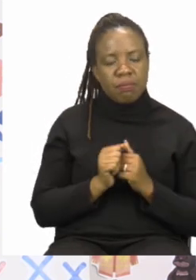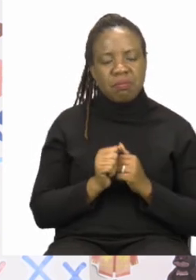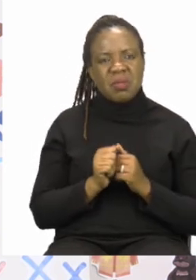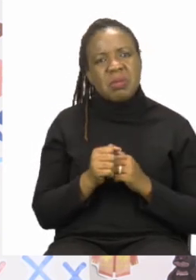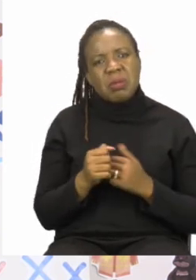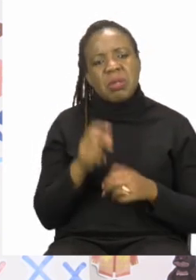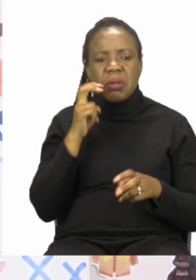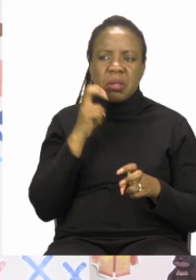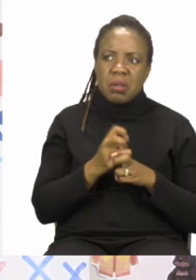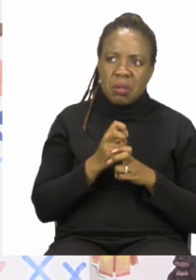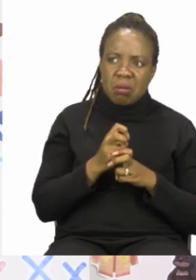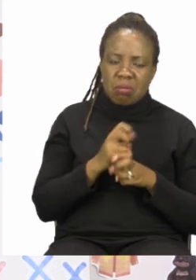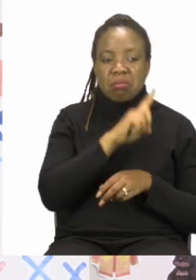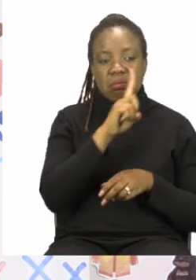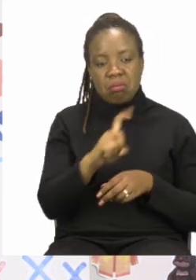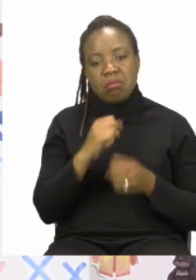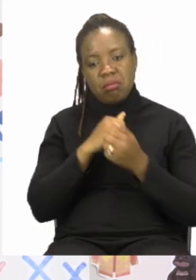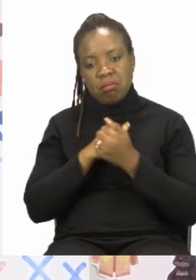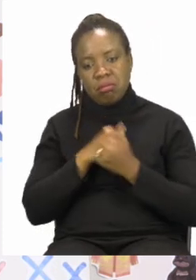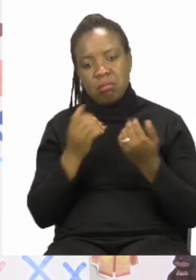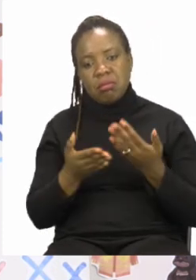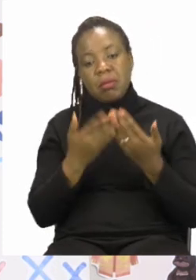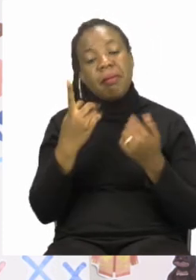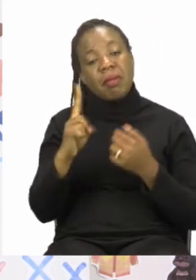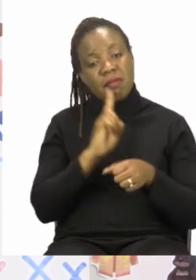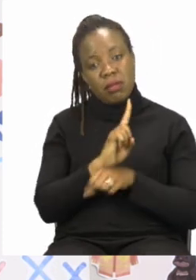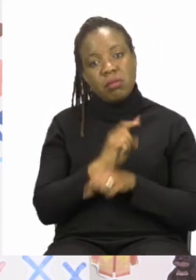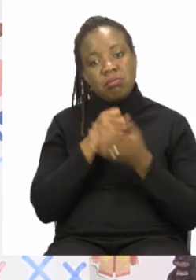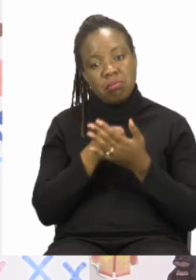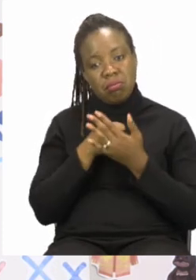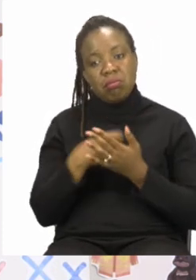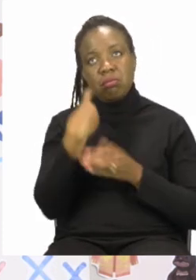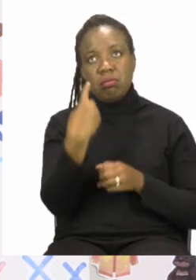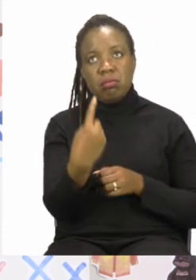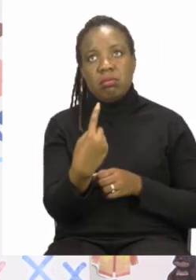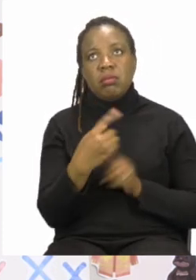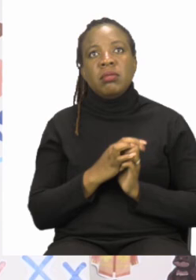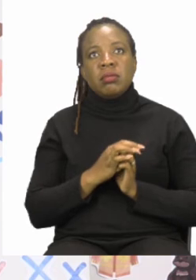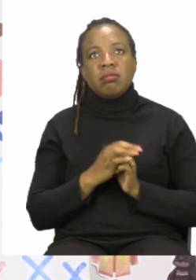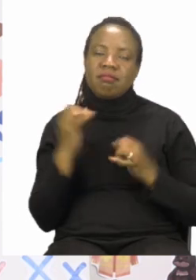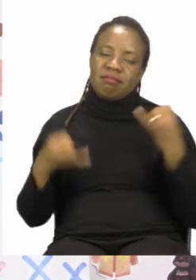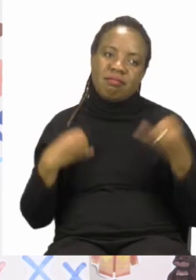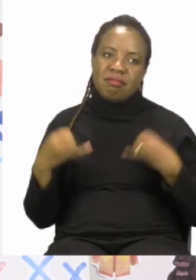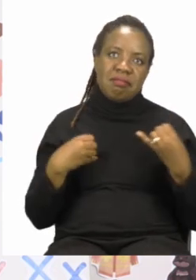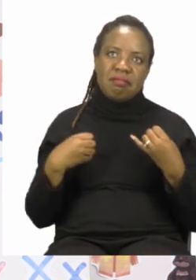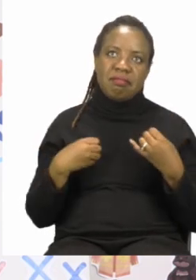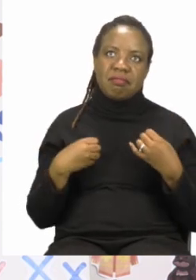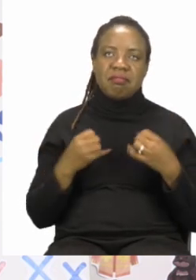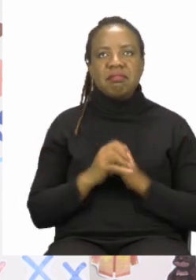can always ask an adult for help. But I would like you to first try by yourself. Have fun, and I'll see you when we're